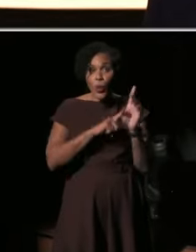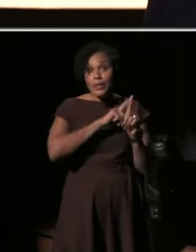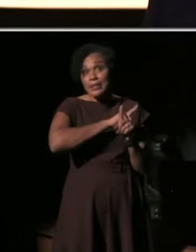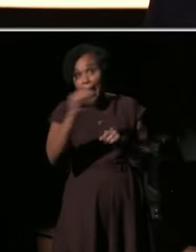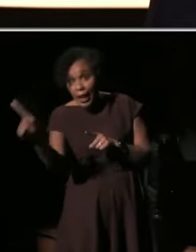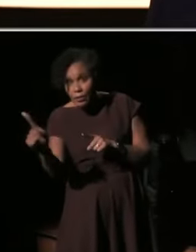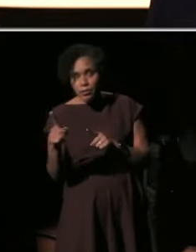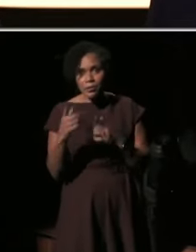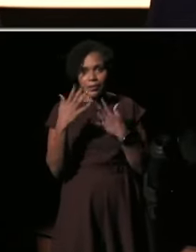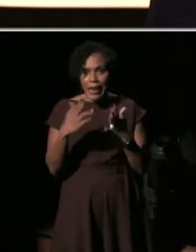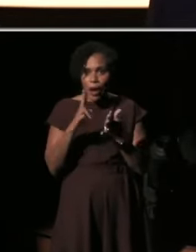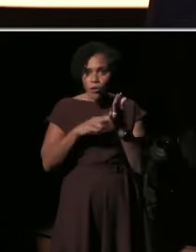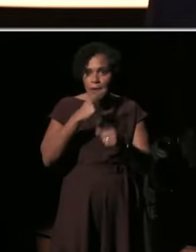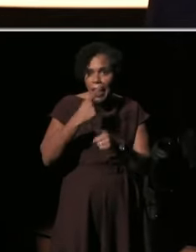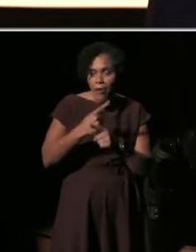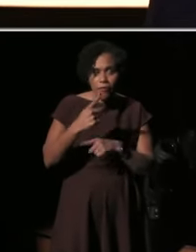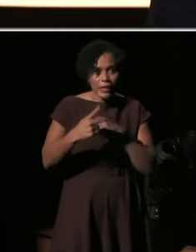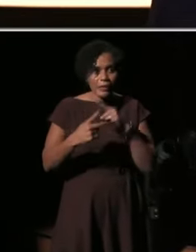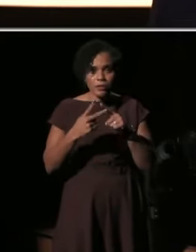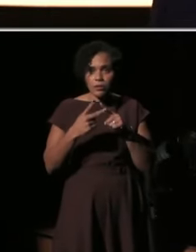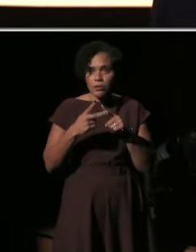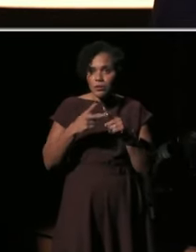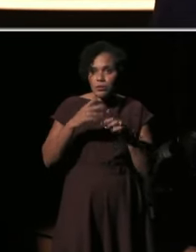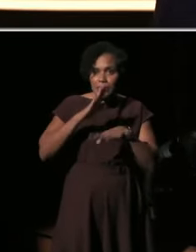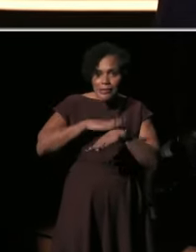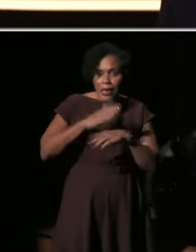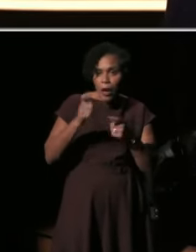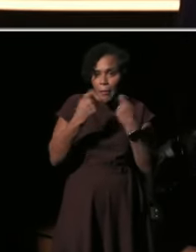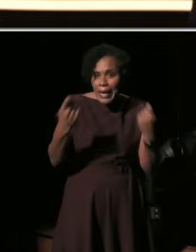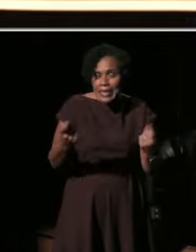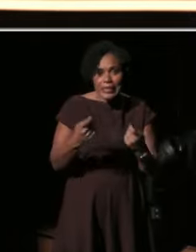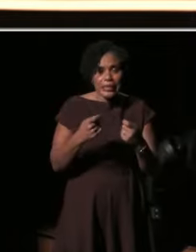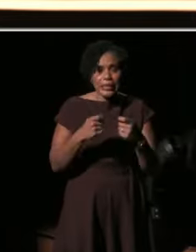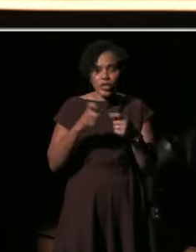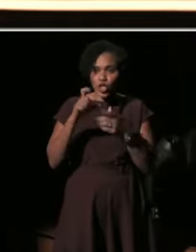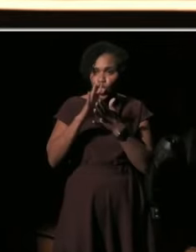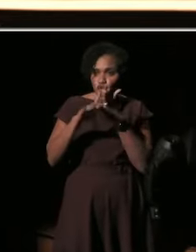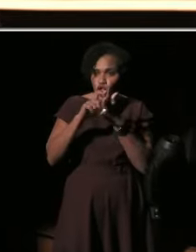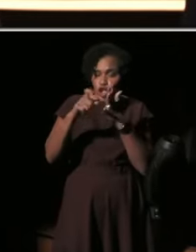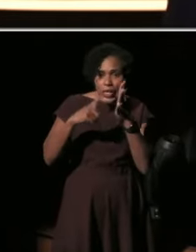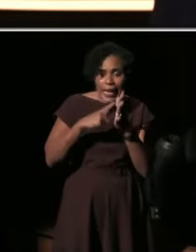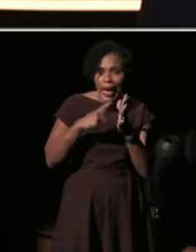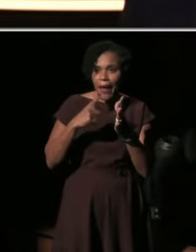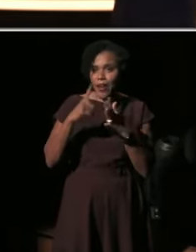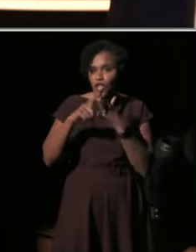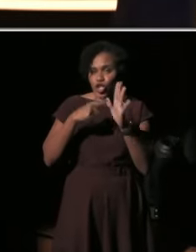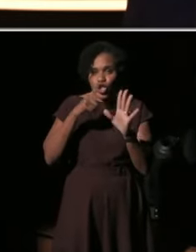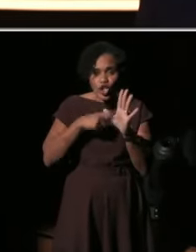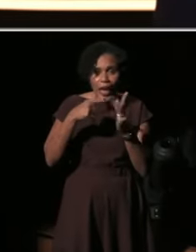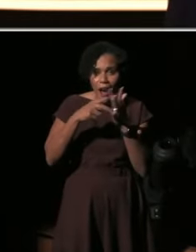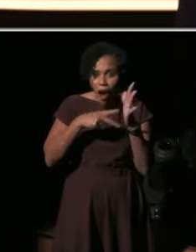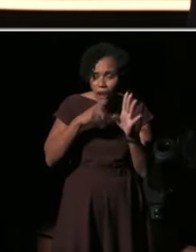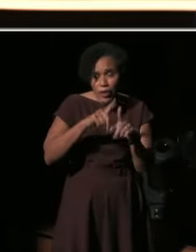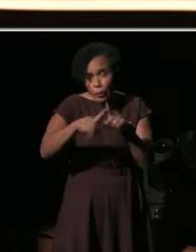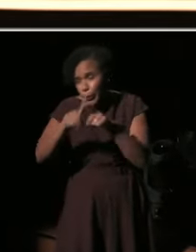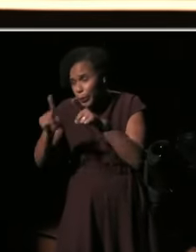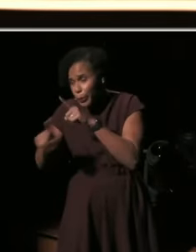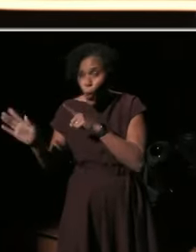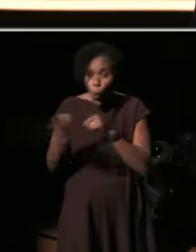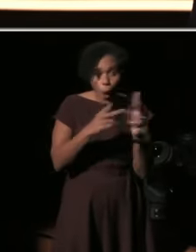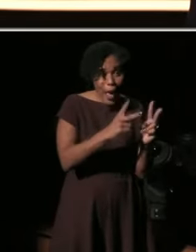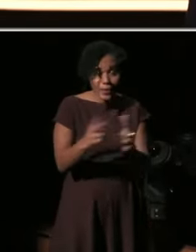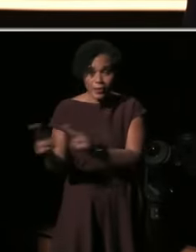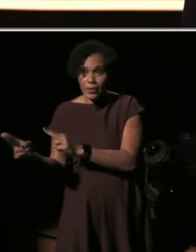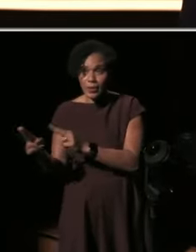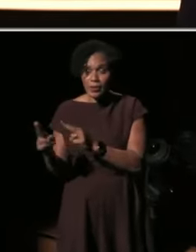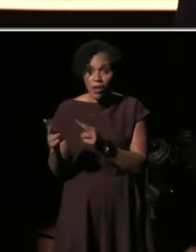Time Magazine and everybody who got behind this project, Chica and Jay Ivey and our editors and everybody, because they realized